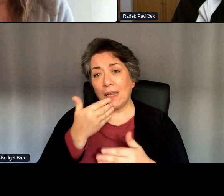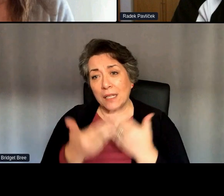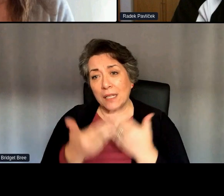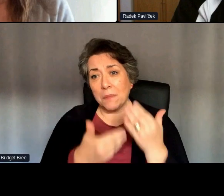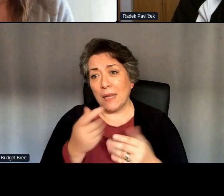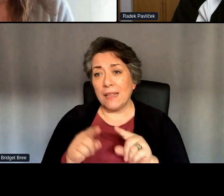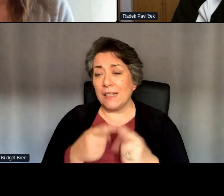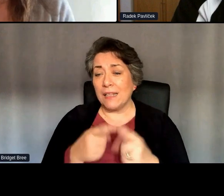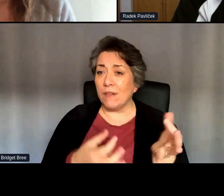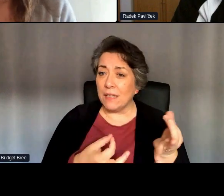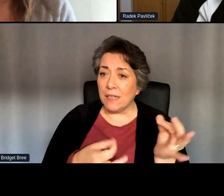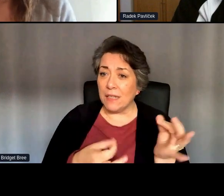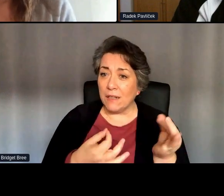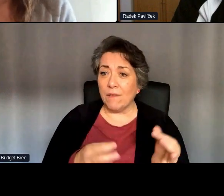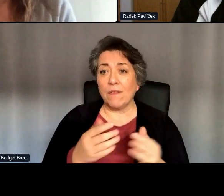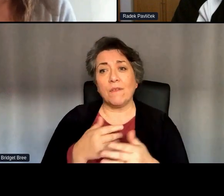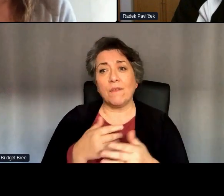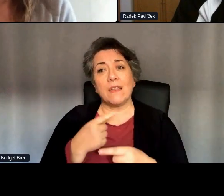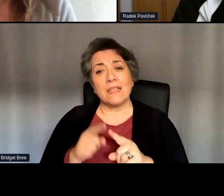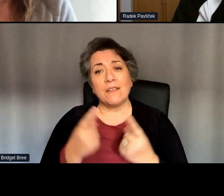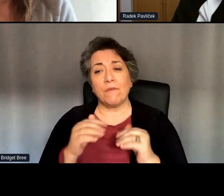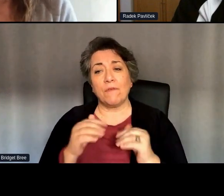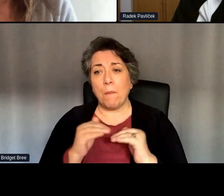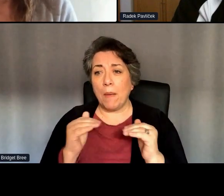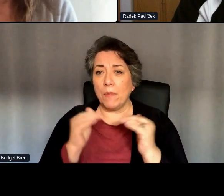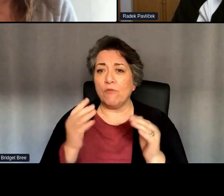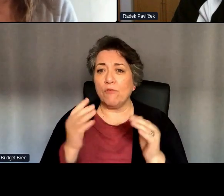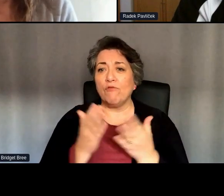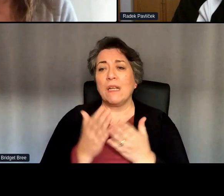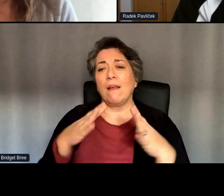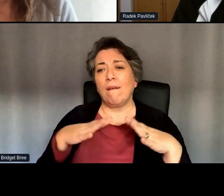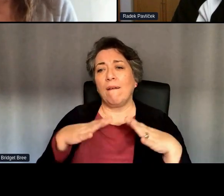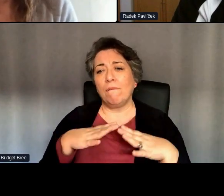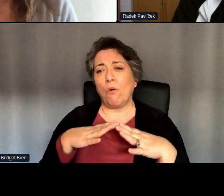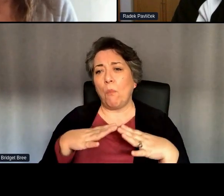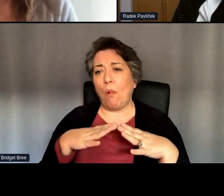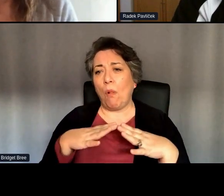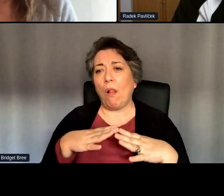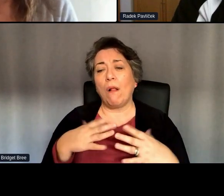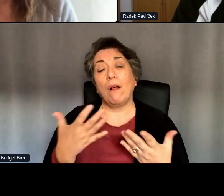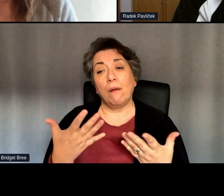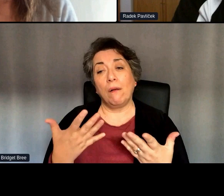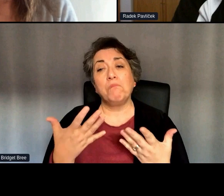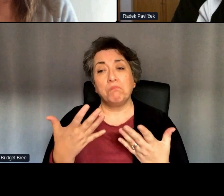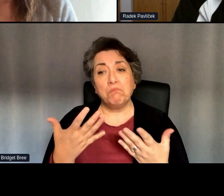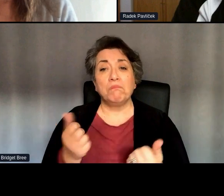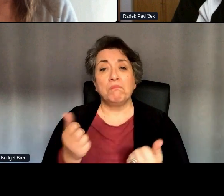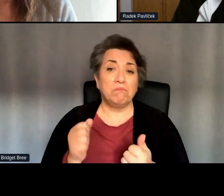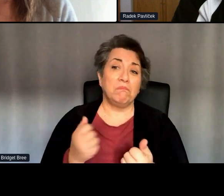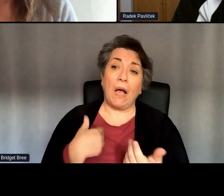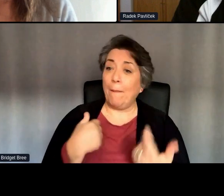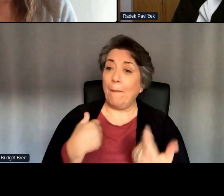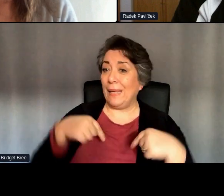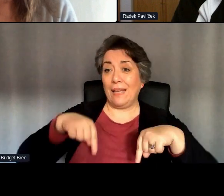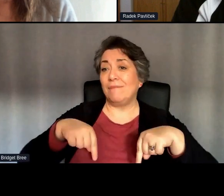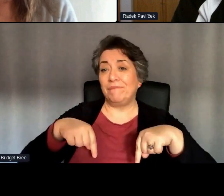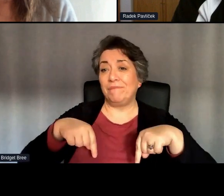certifications, the different type of memberships, very informal. And yeah, I'm here as